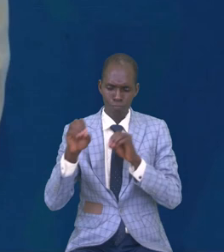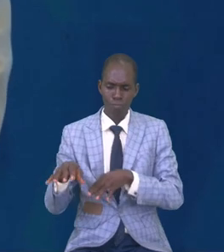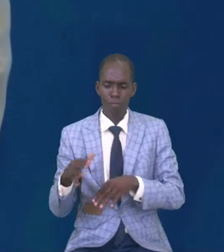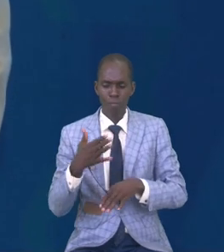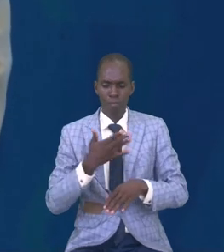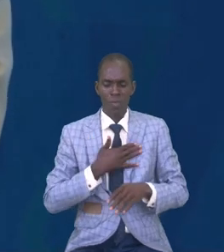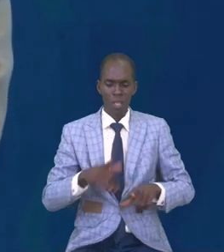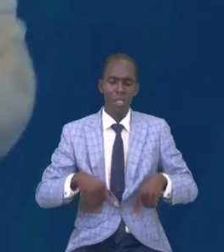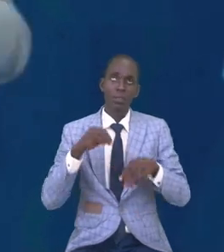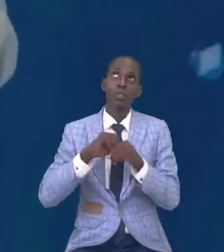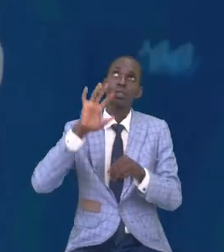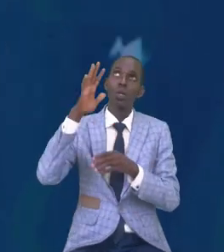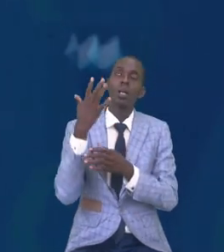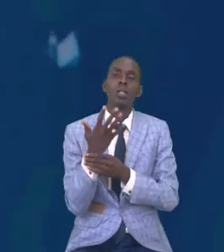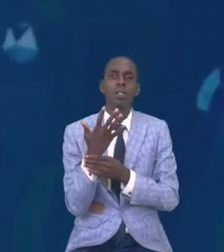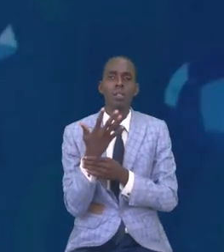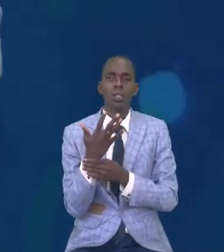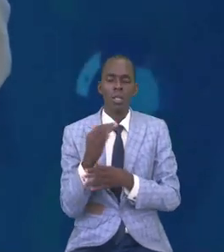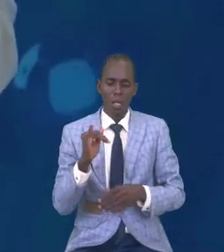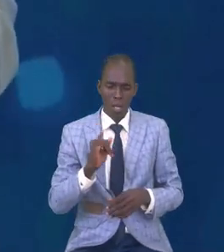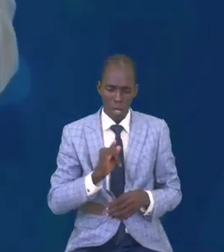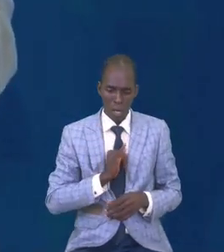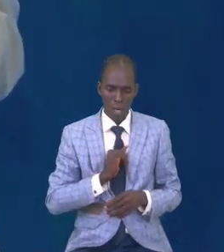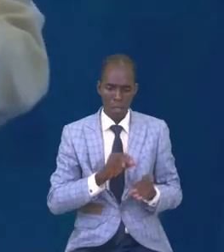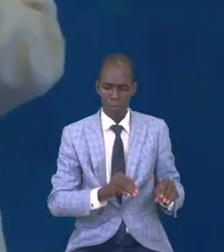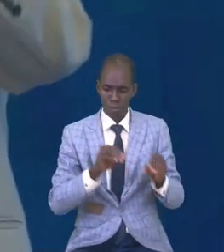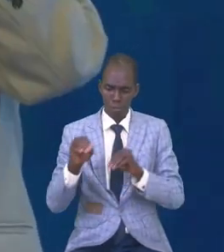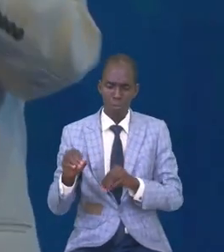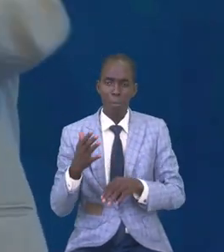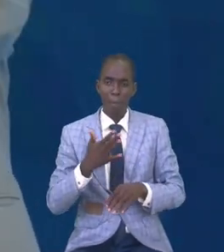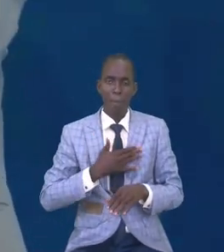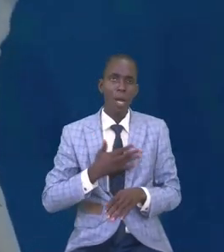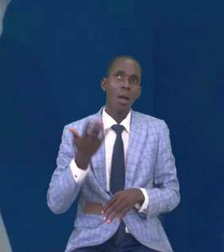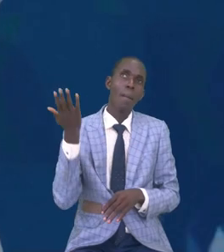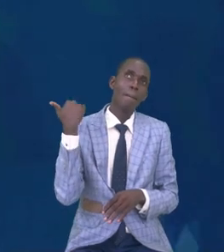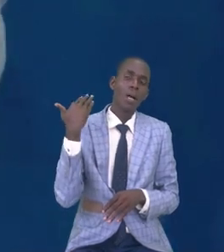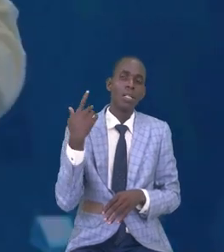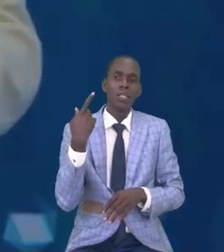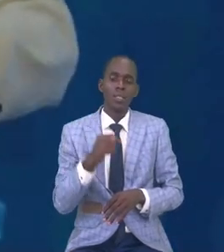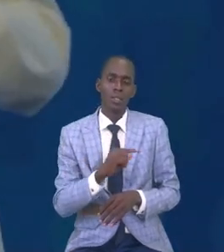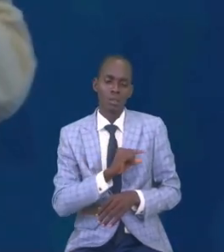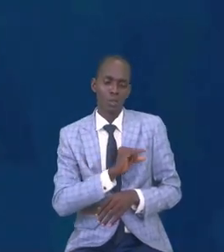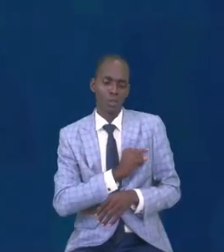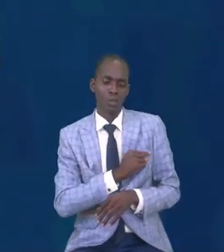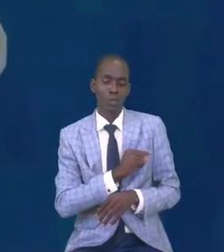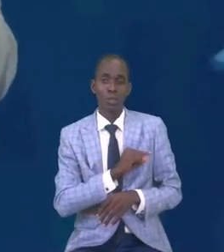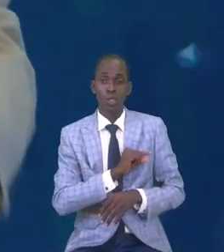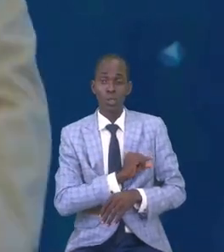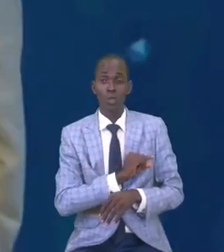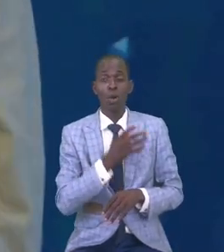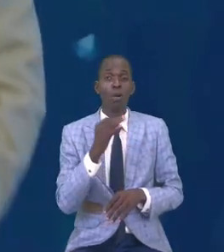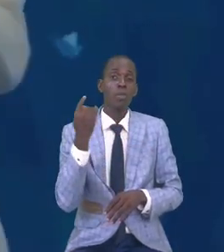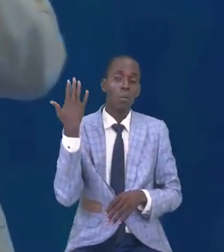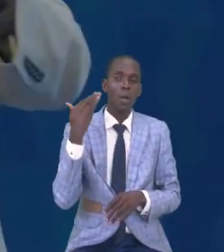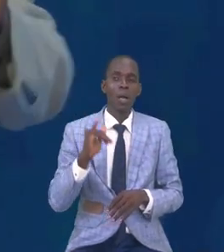your hand. I trust my past, the guilt of the past. I turn